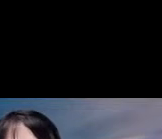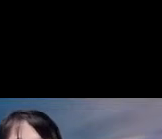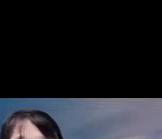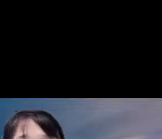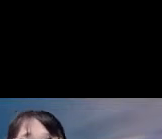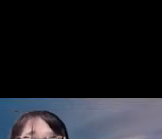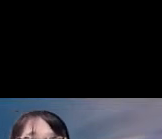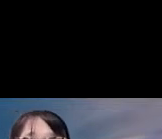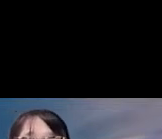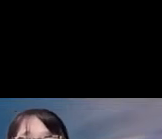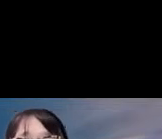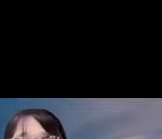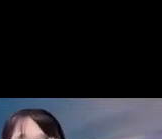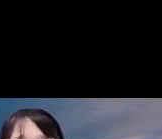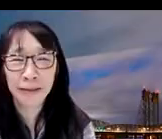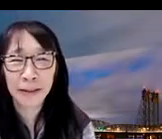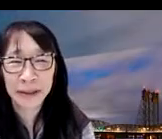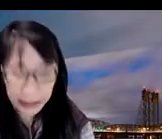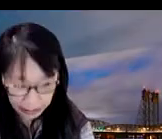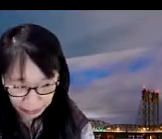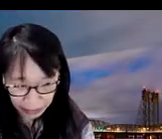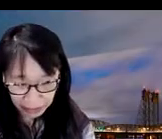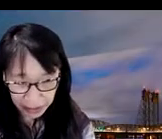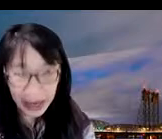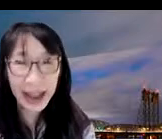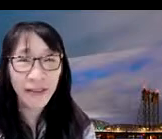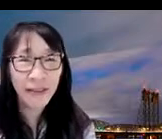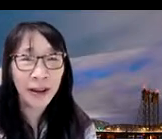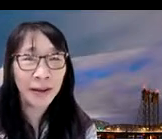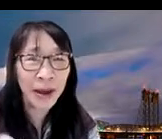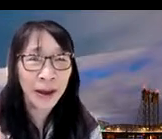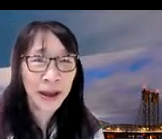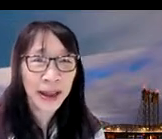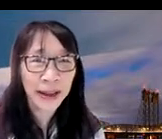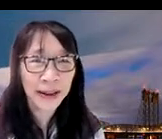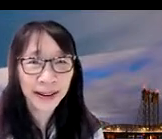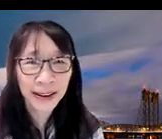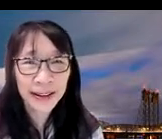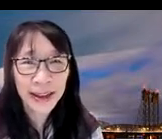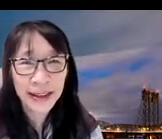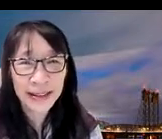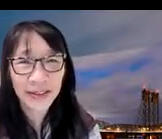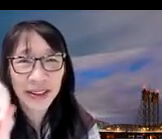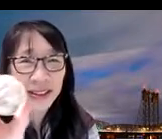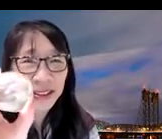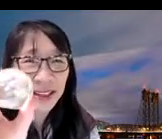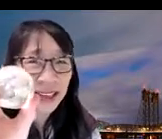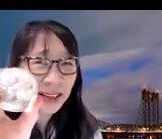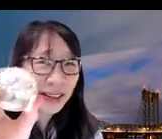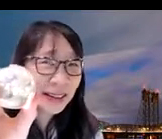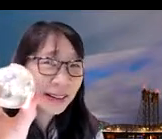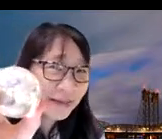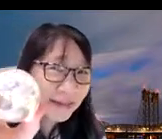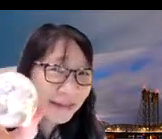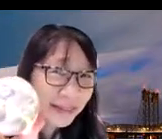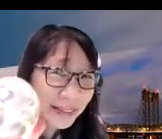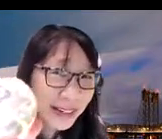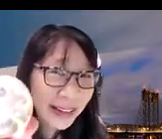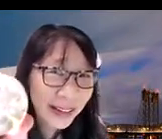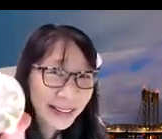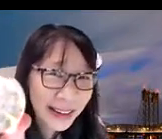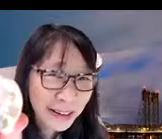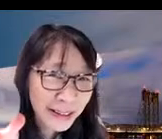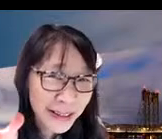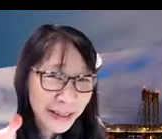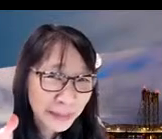So I'll do a little model here real quickly. What I have on my desk, if you can see,